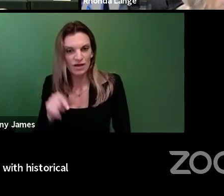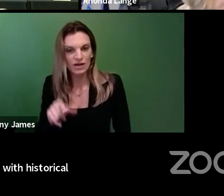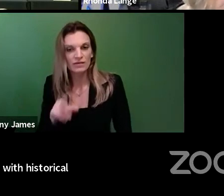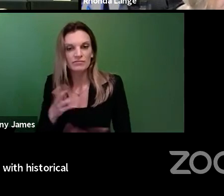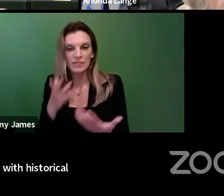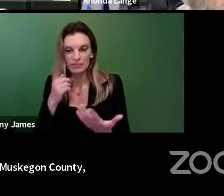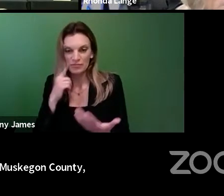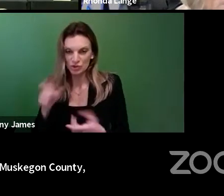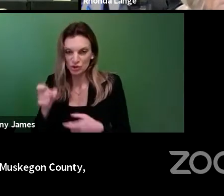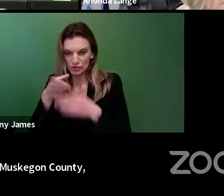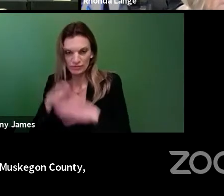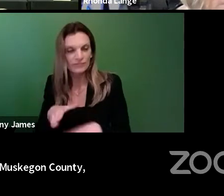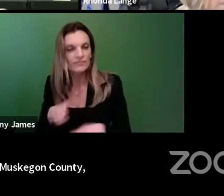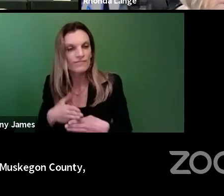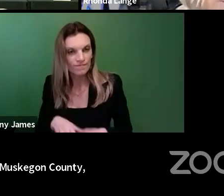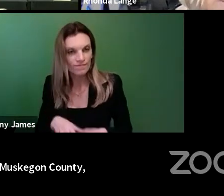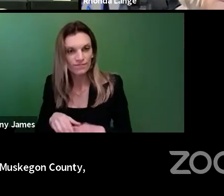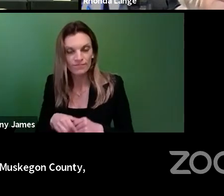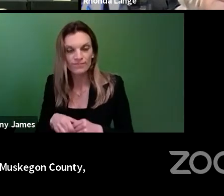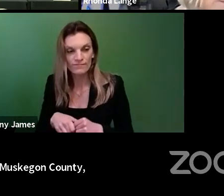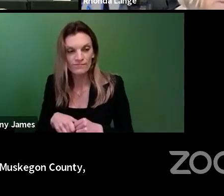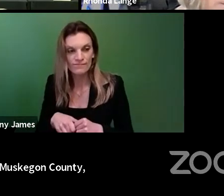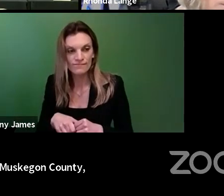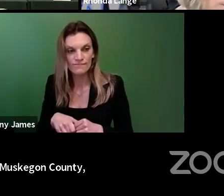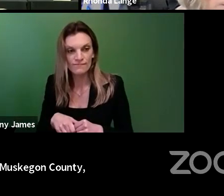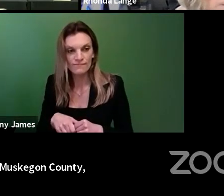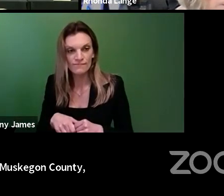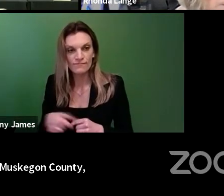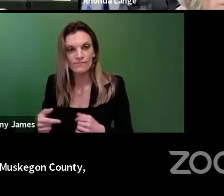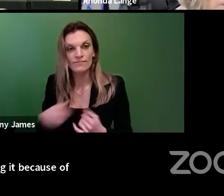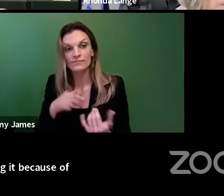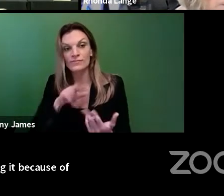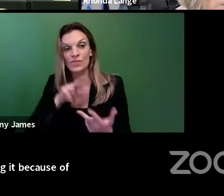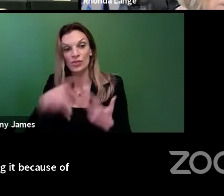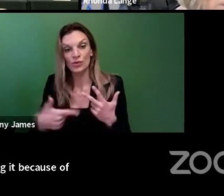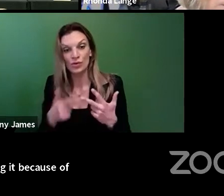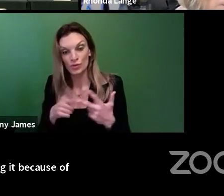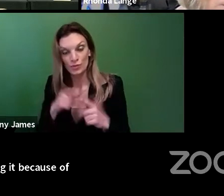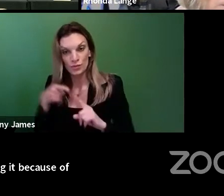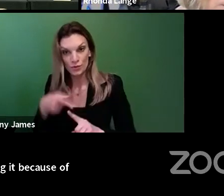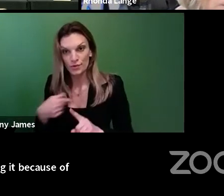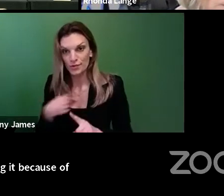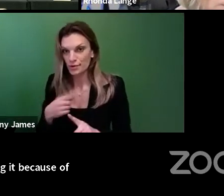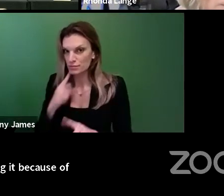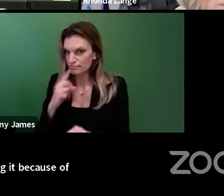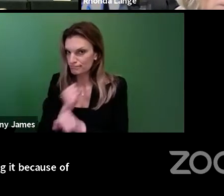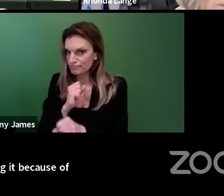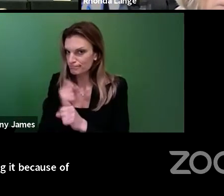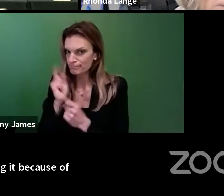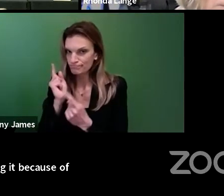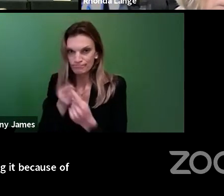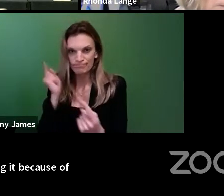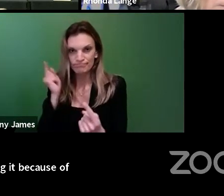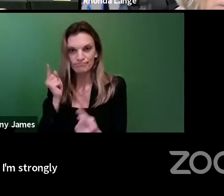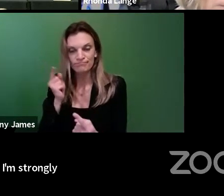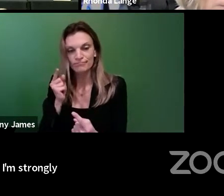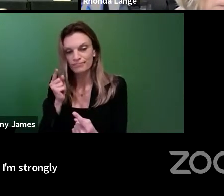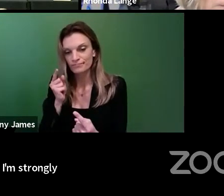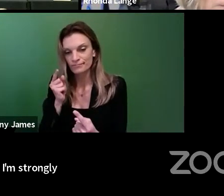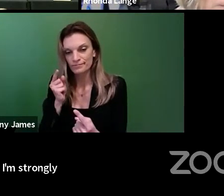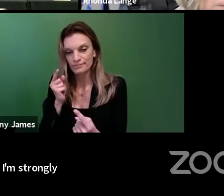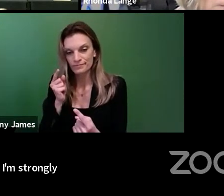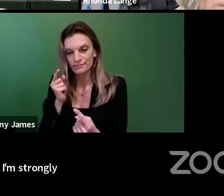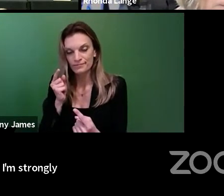dividing it because of that. And my third point, I am strongly opposed to dividing Montague and